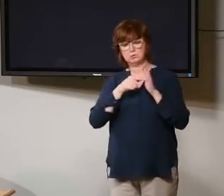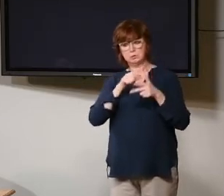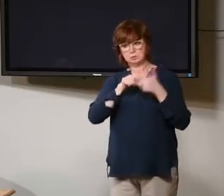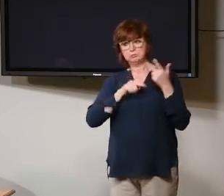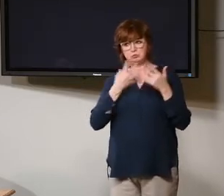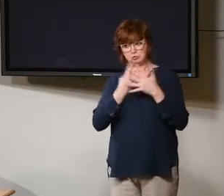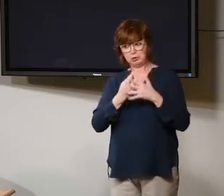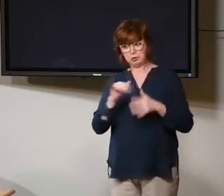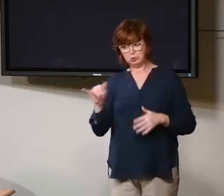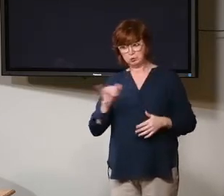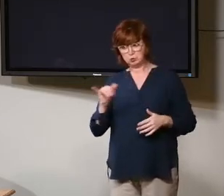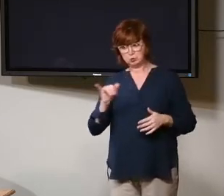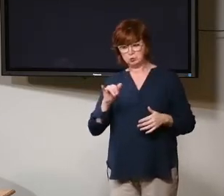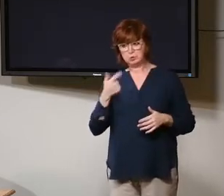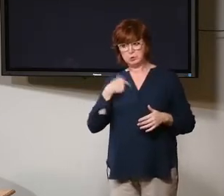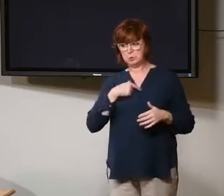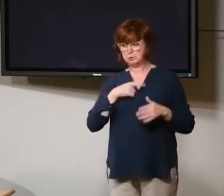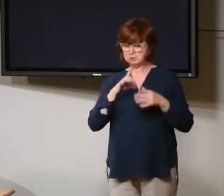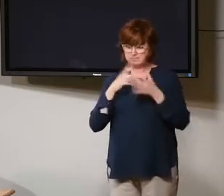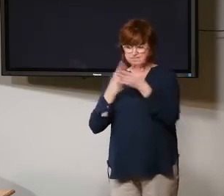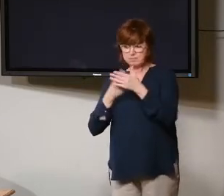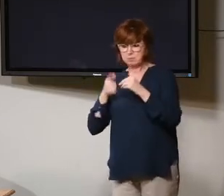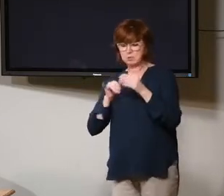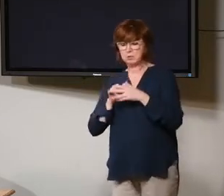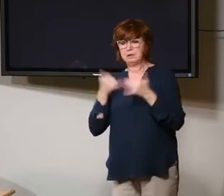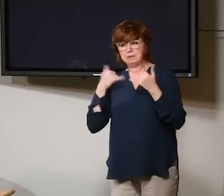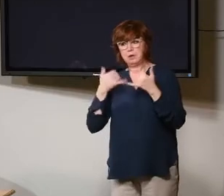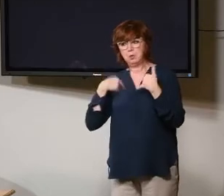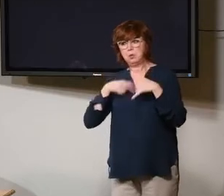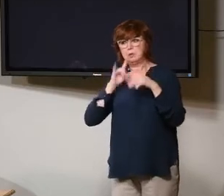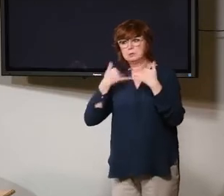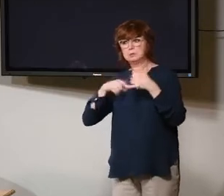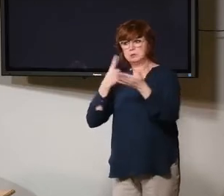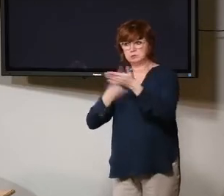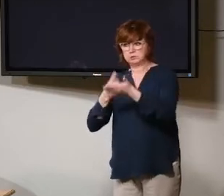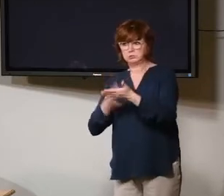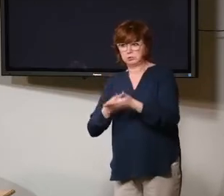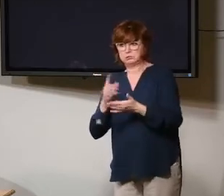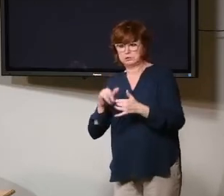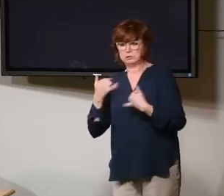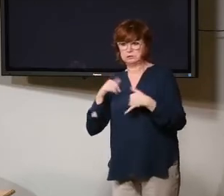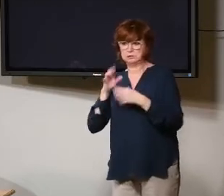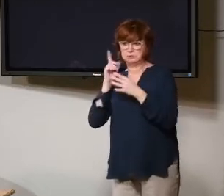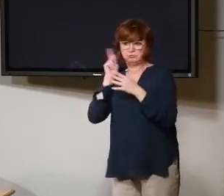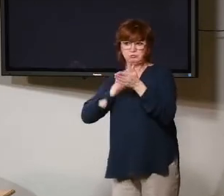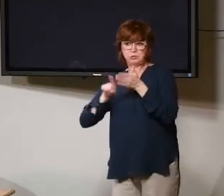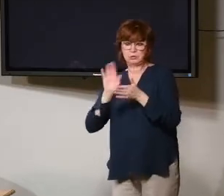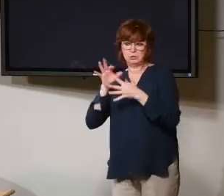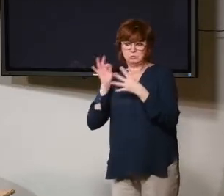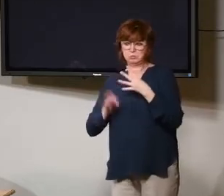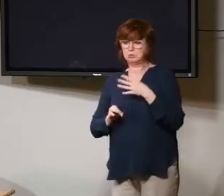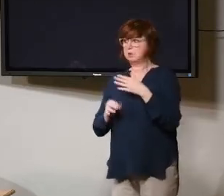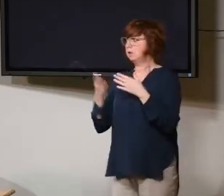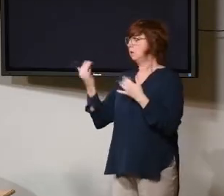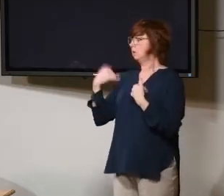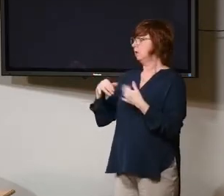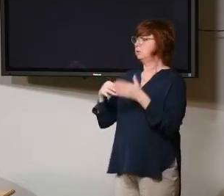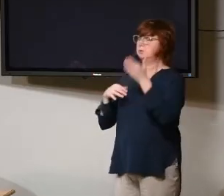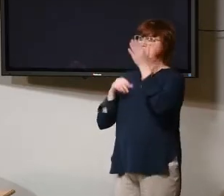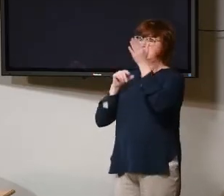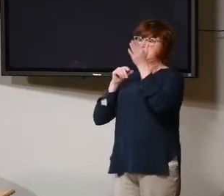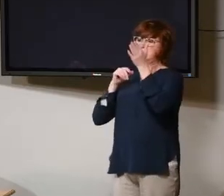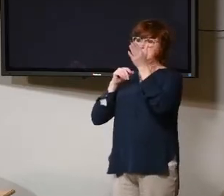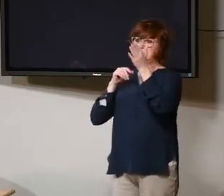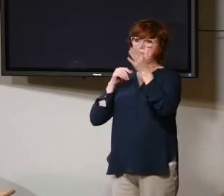step. But there are some other options that are being discussed now. Go to the line for a next question, operator. We have Guy Quinville with